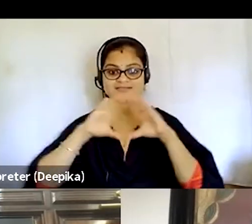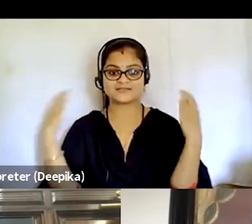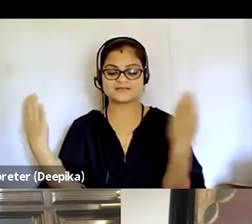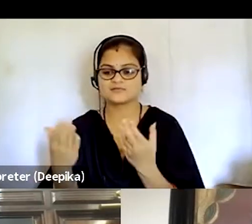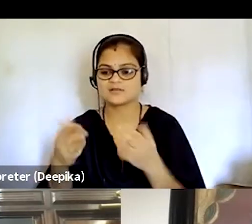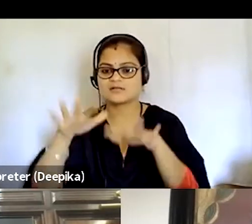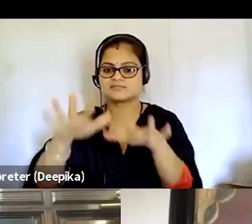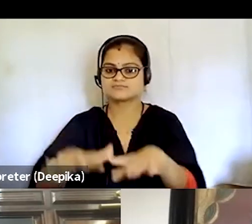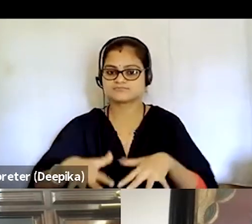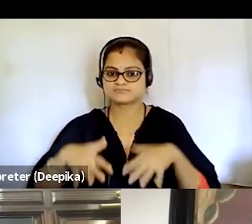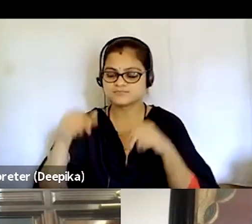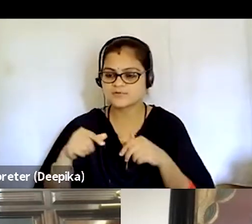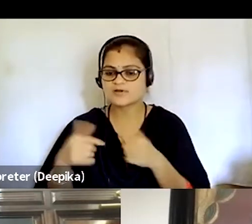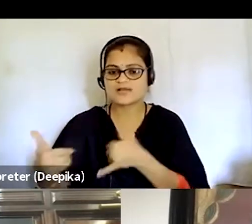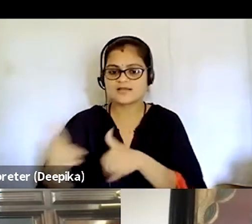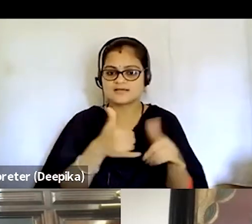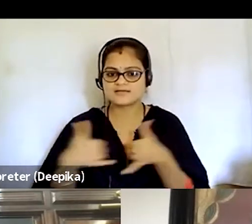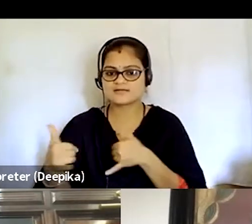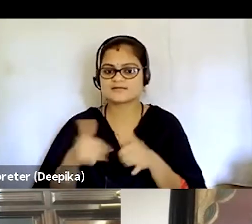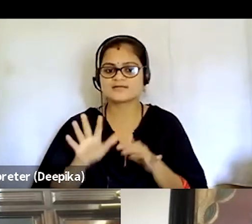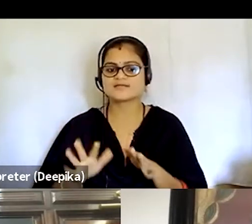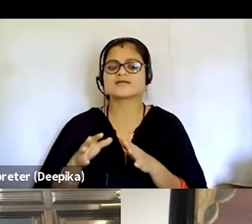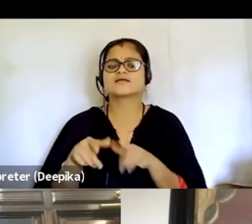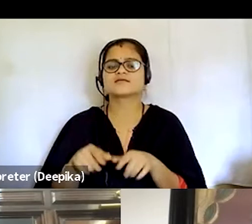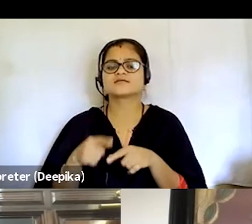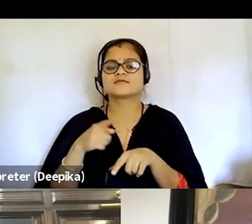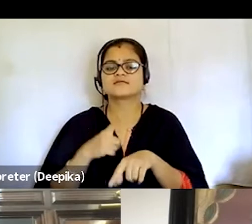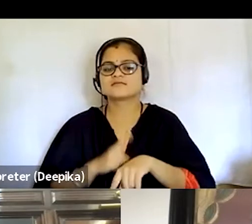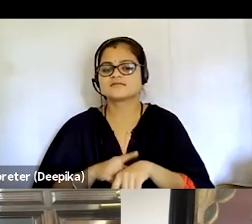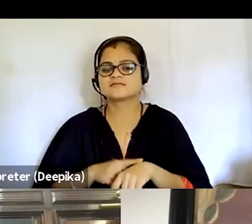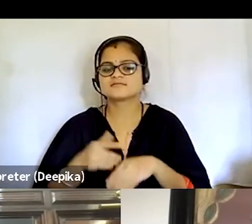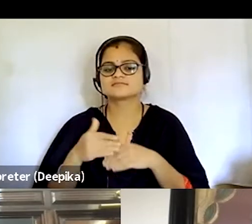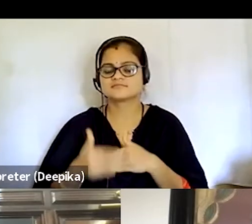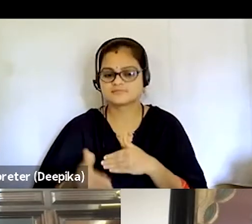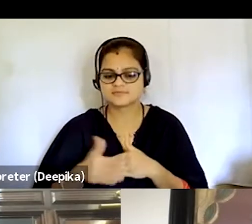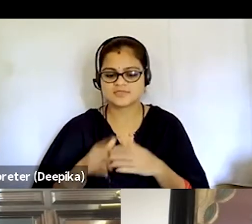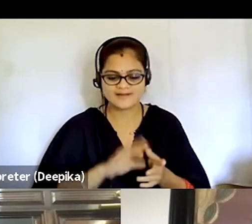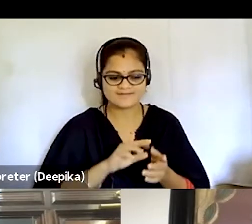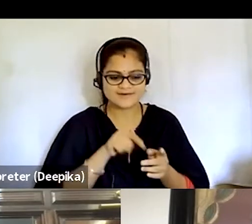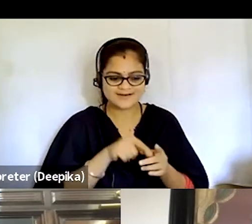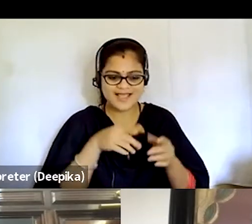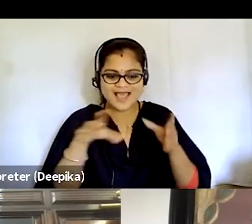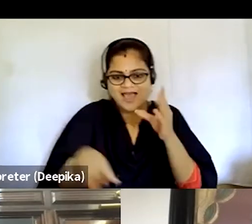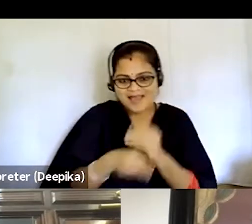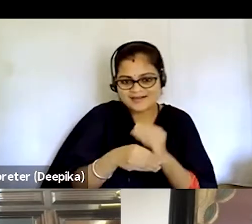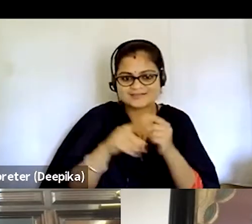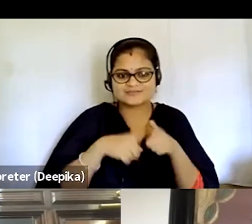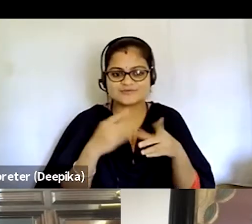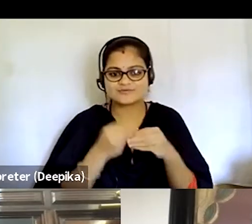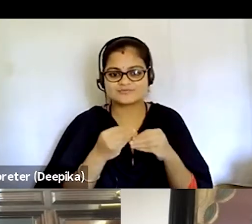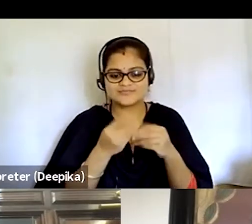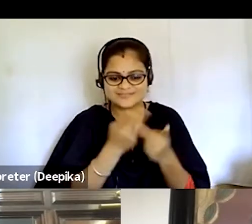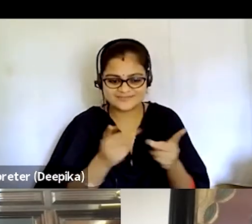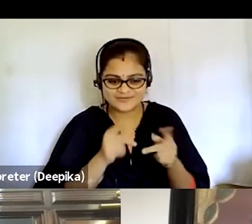audiences attending these games. So it was a logical extension of what we were doing. So in a way, I'm doing the same things